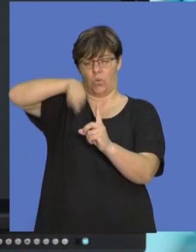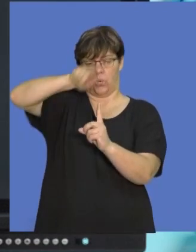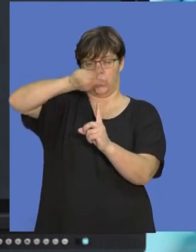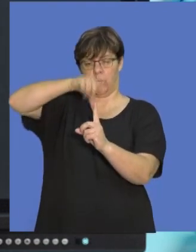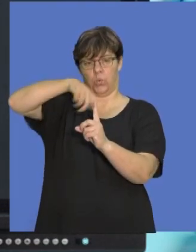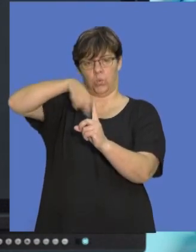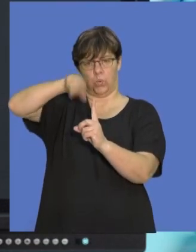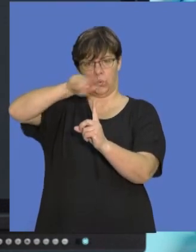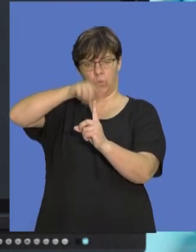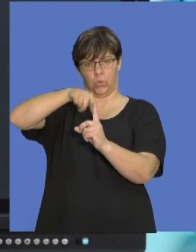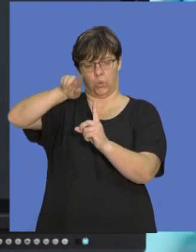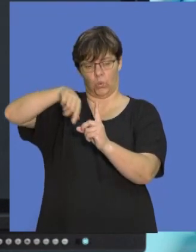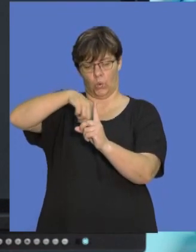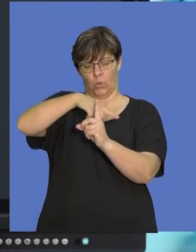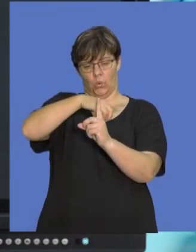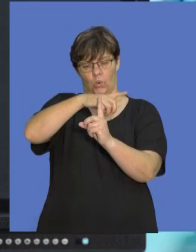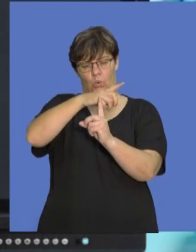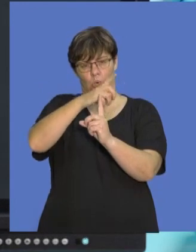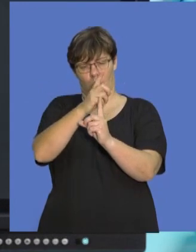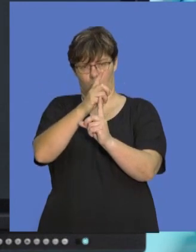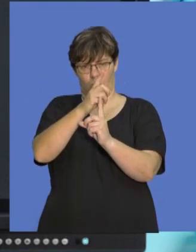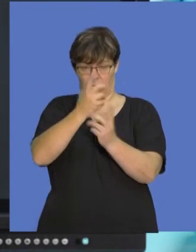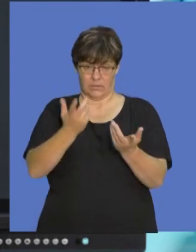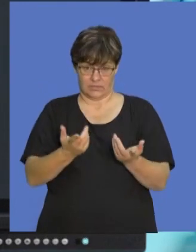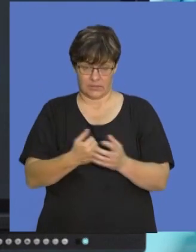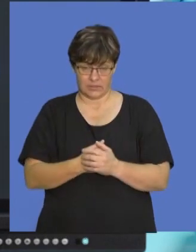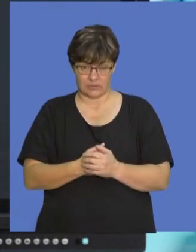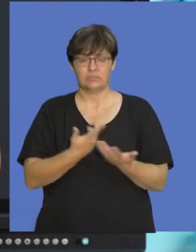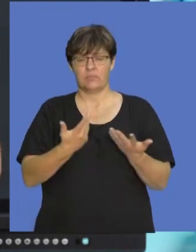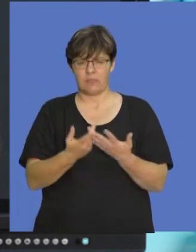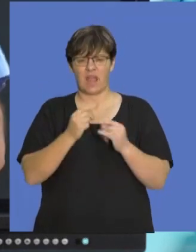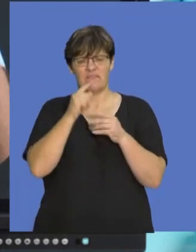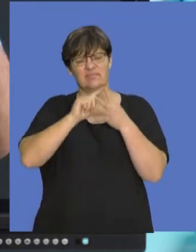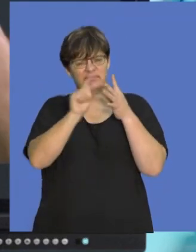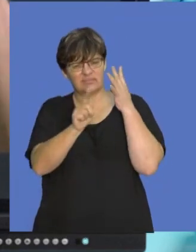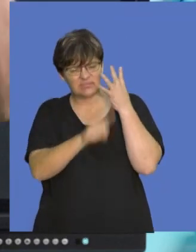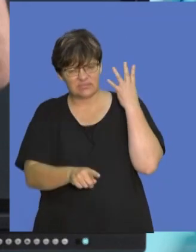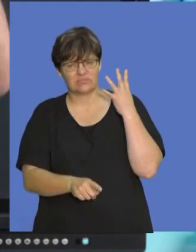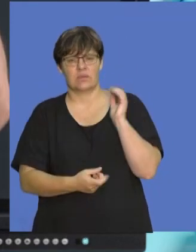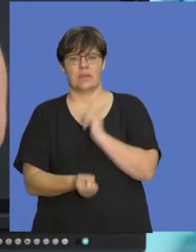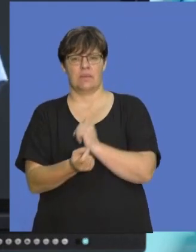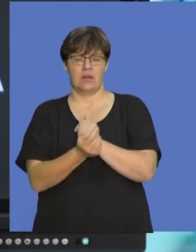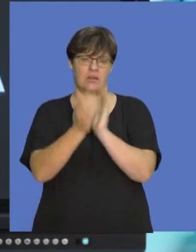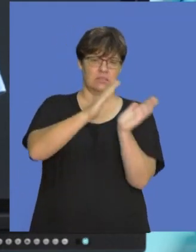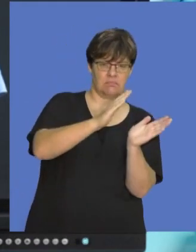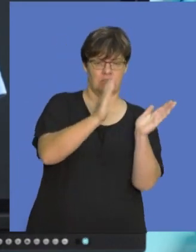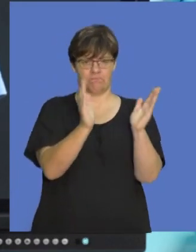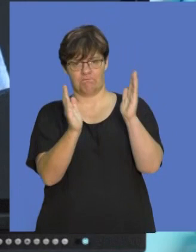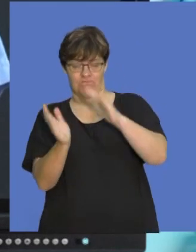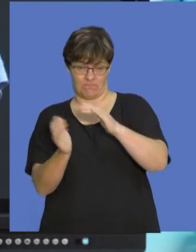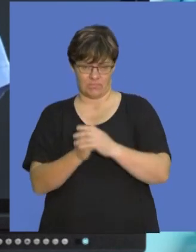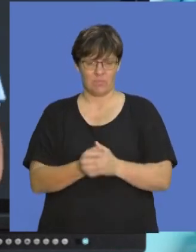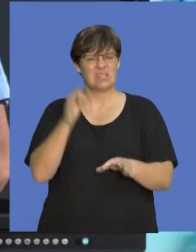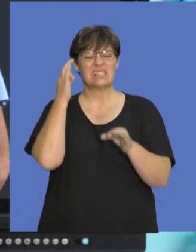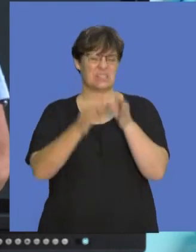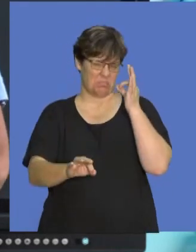can spin freely and rotate, and it can stop at different points. We can have different segments around which it stops. We're